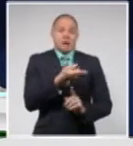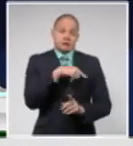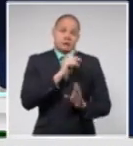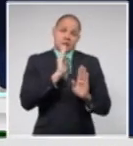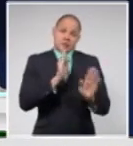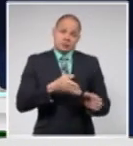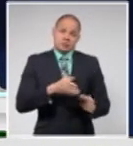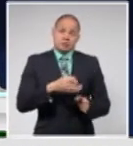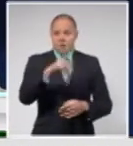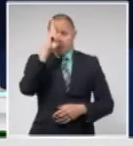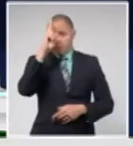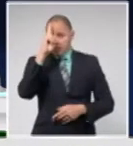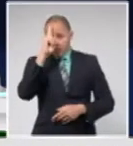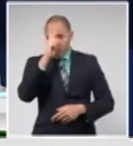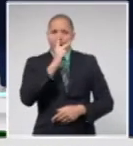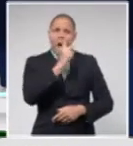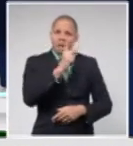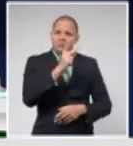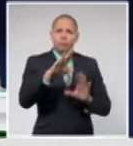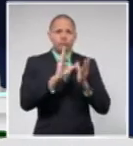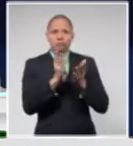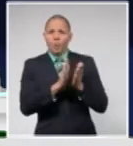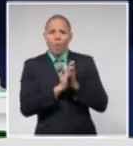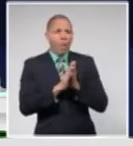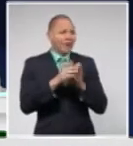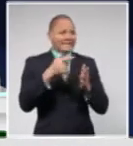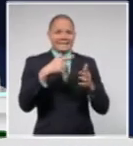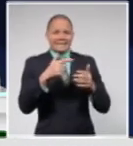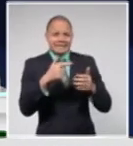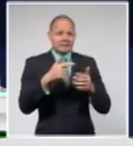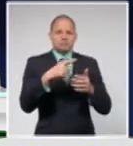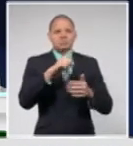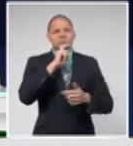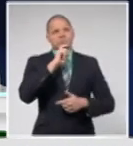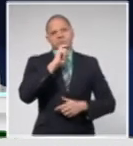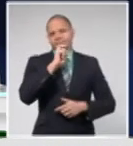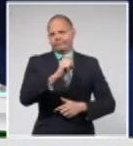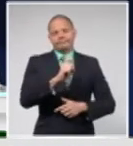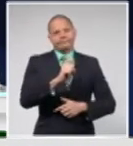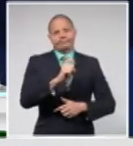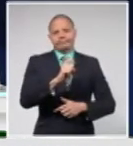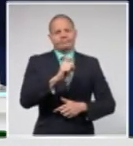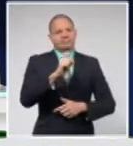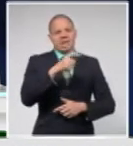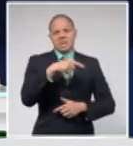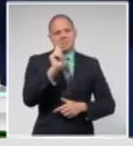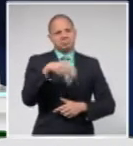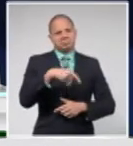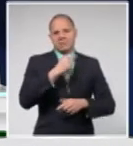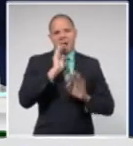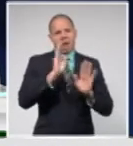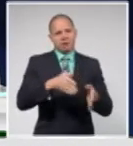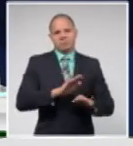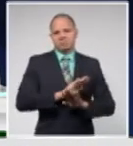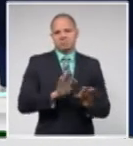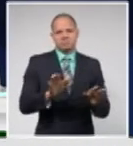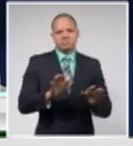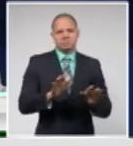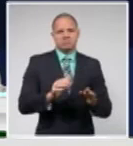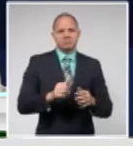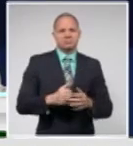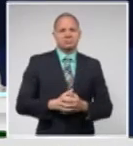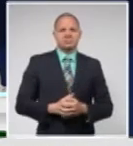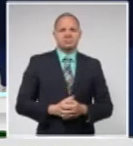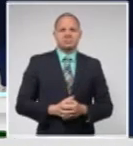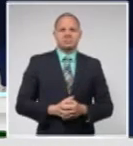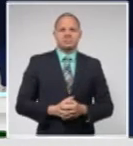hypertension and was hospitalized for 9 days, 6 of which were in the ICU. She was admitted in